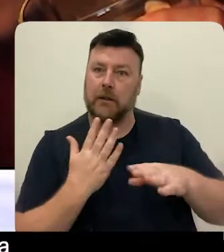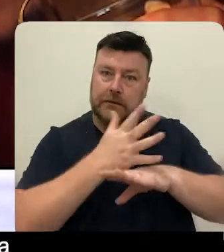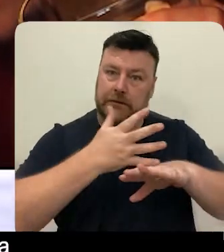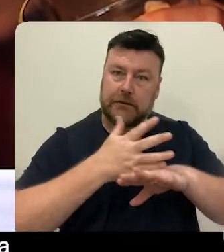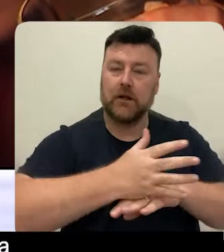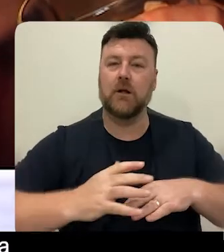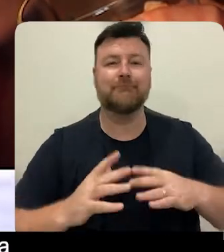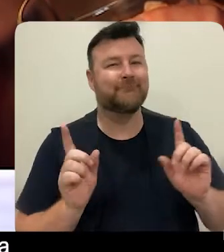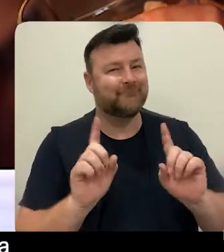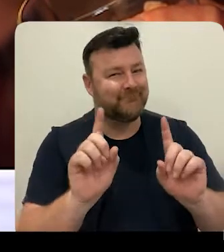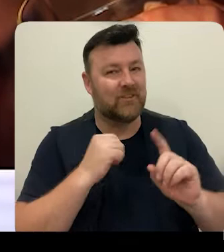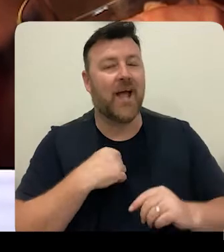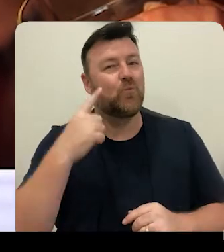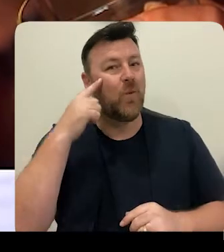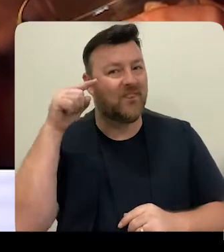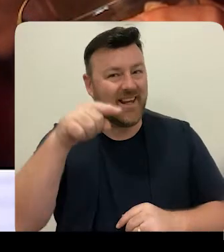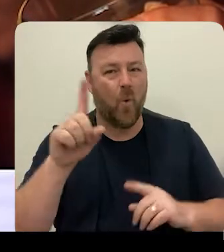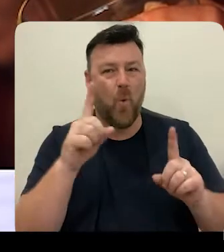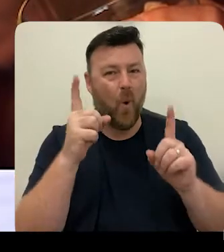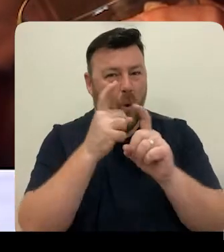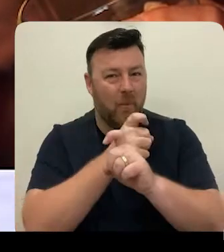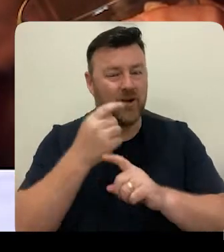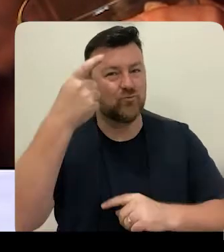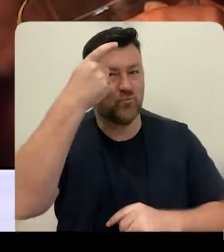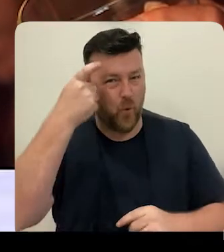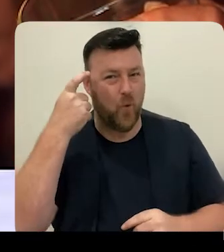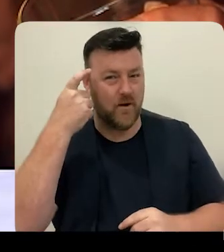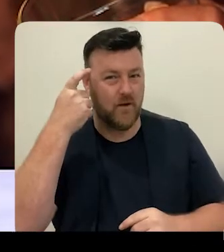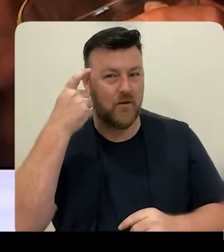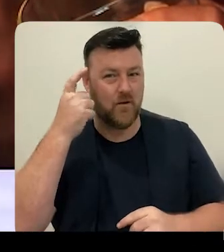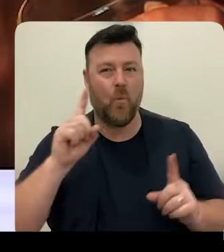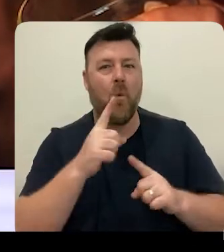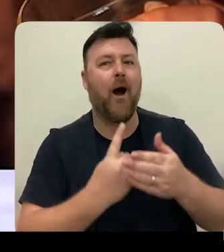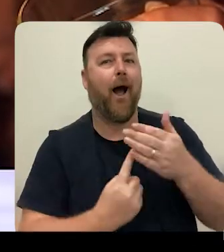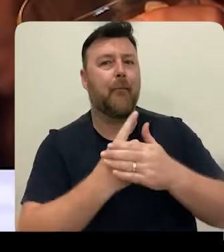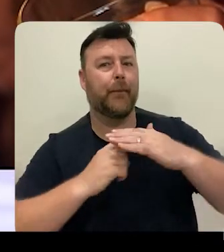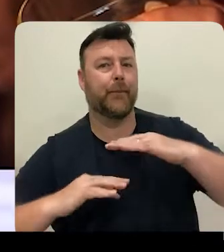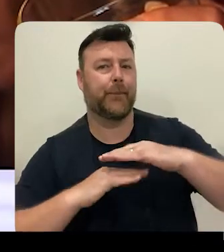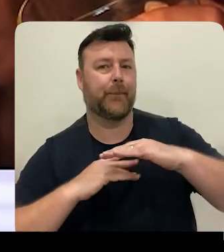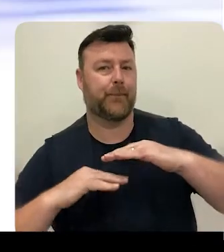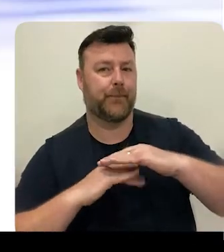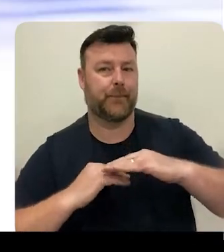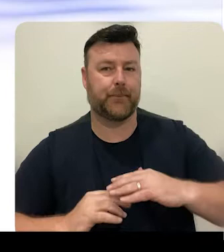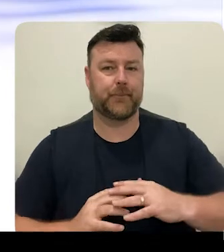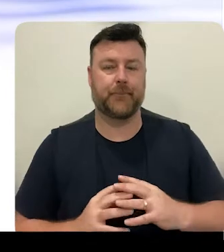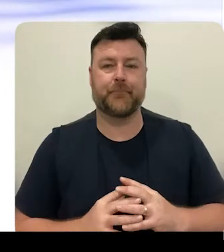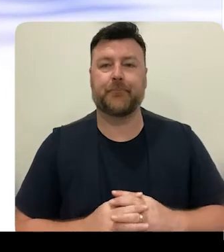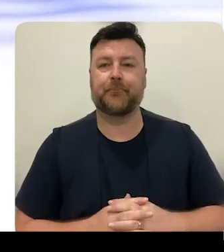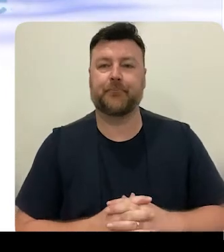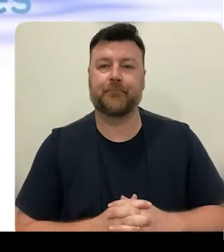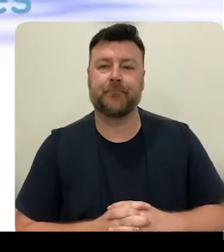we need to do with complex trauma is recognise the purpose that those activities are providing.